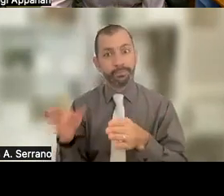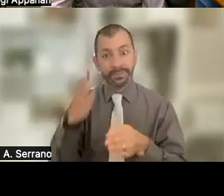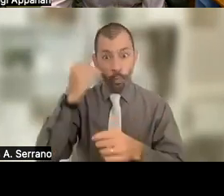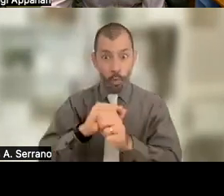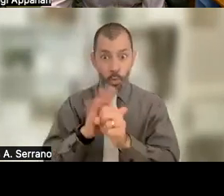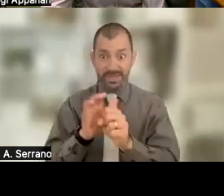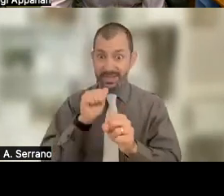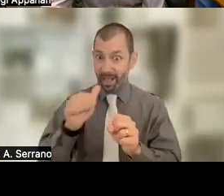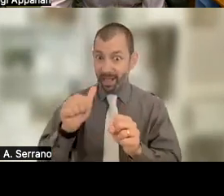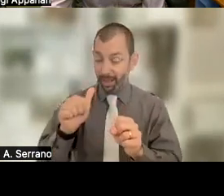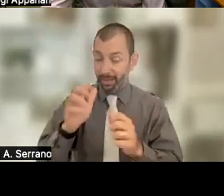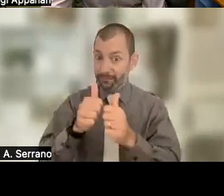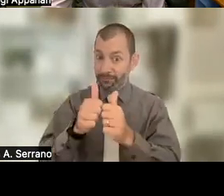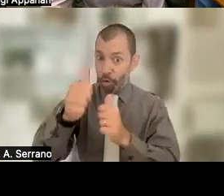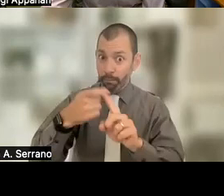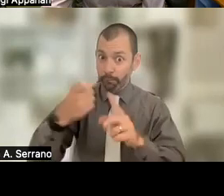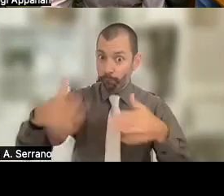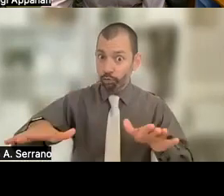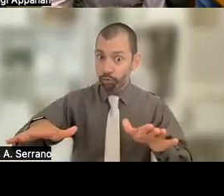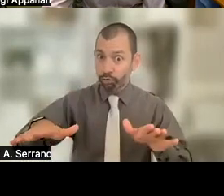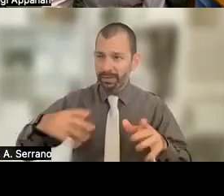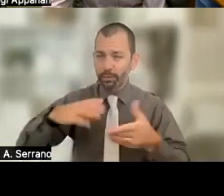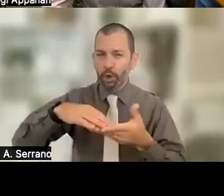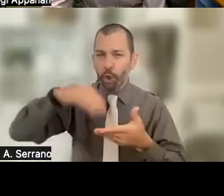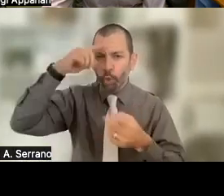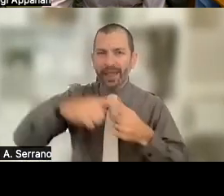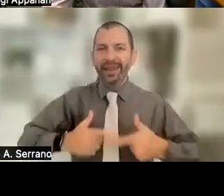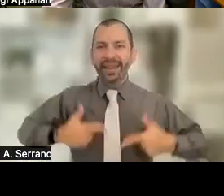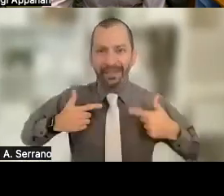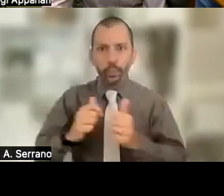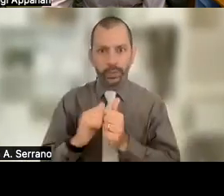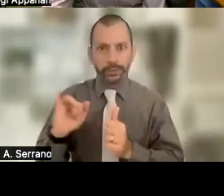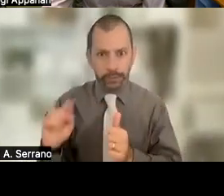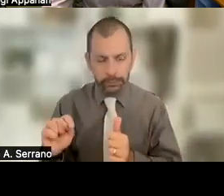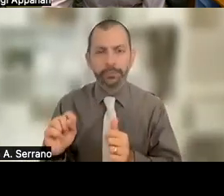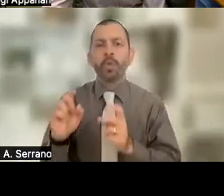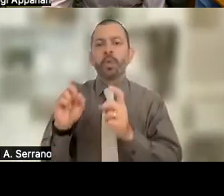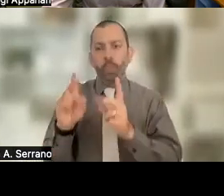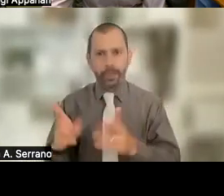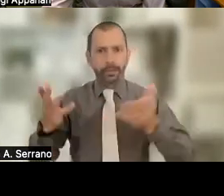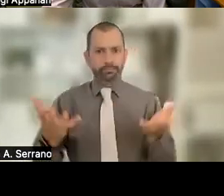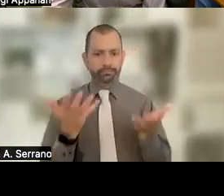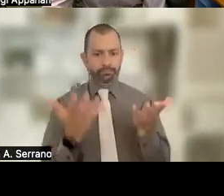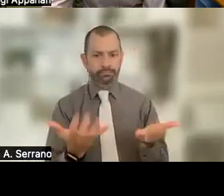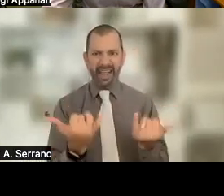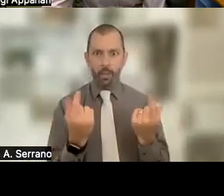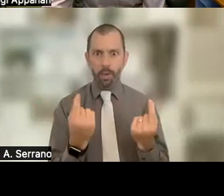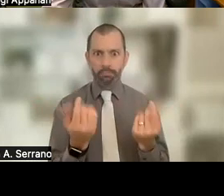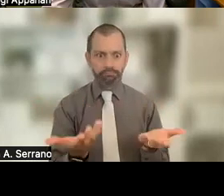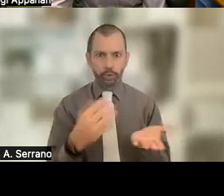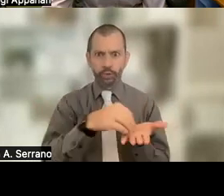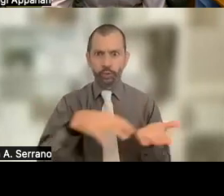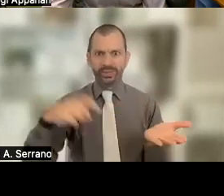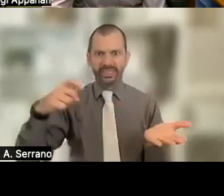are. Also, COVID is not far from over in terms of we will be living with